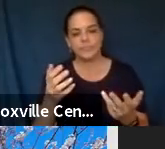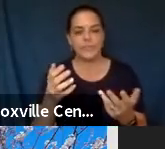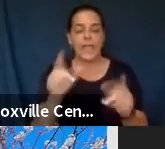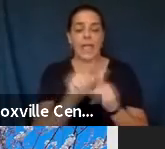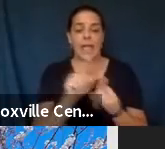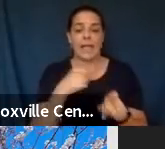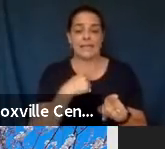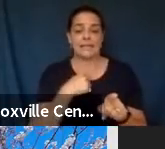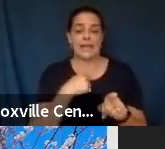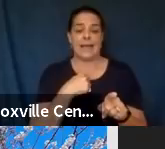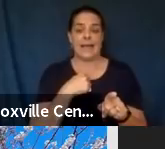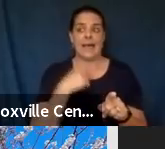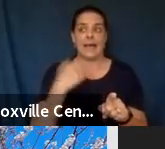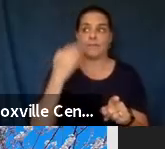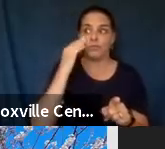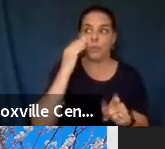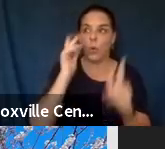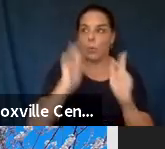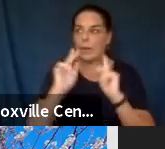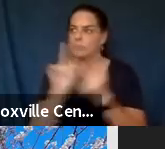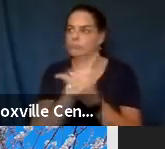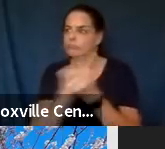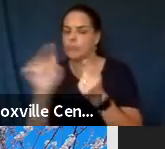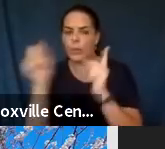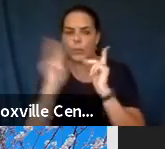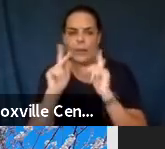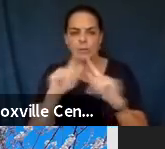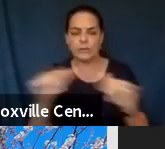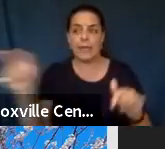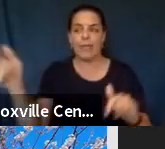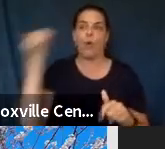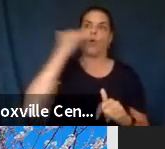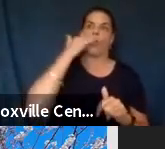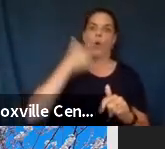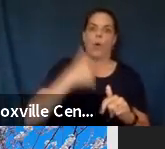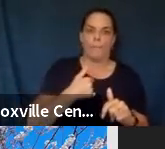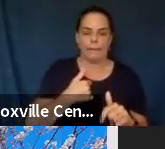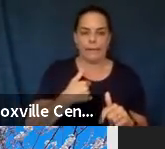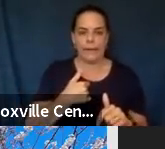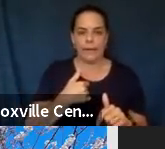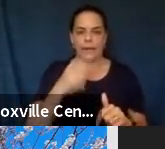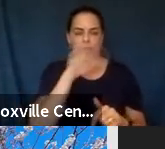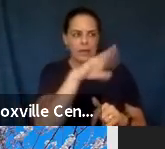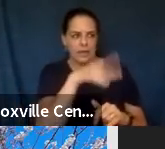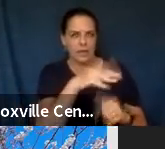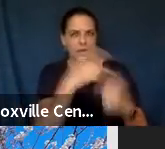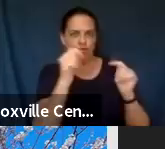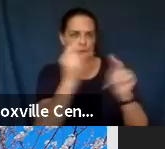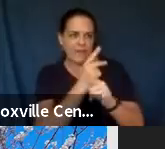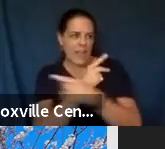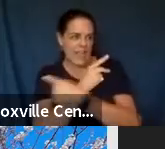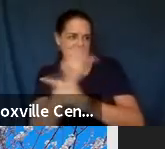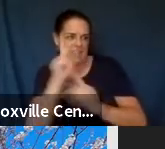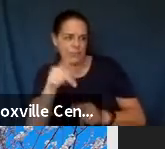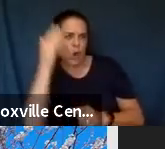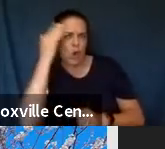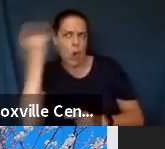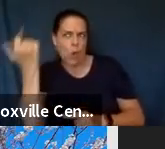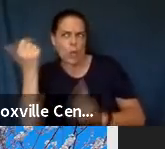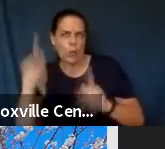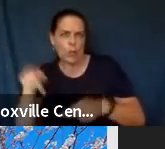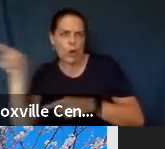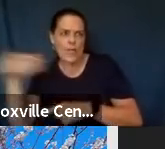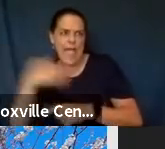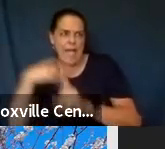had acquaintances and whatnot call me and try to figure out if this person who they knew, who knew a person who